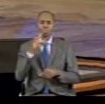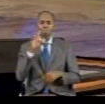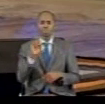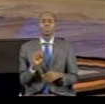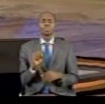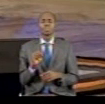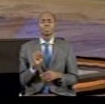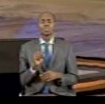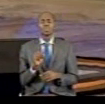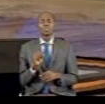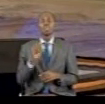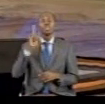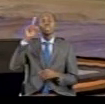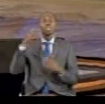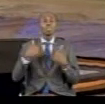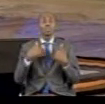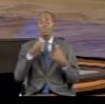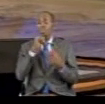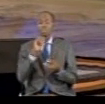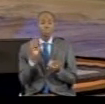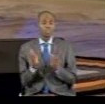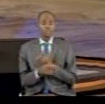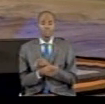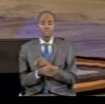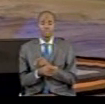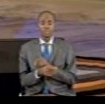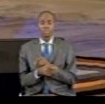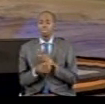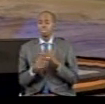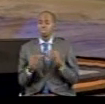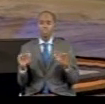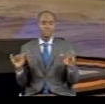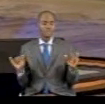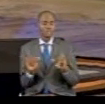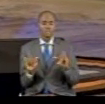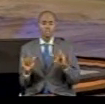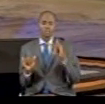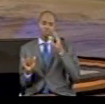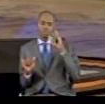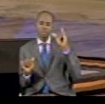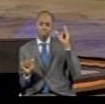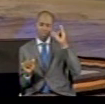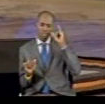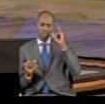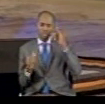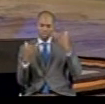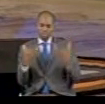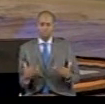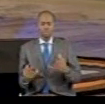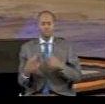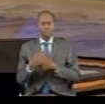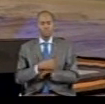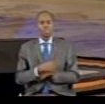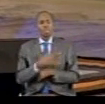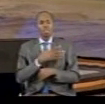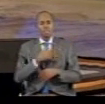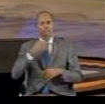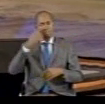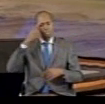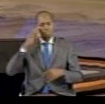promise. He has not changed. The same yesterday, today, and